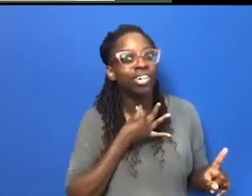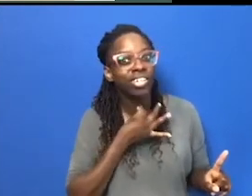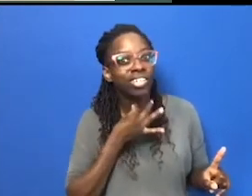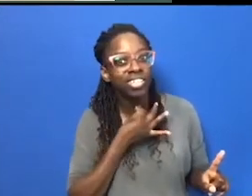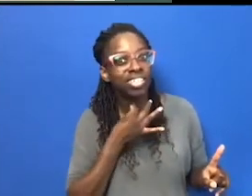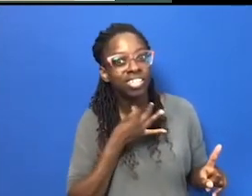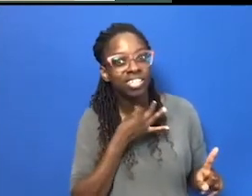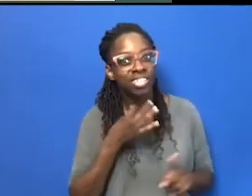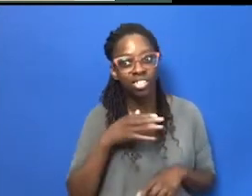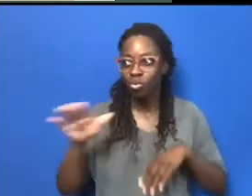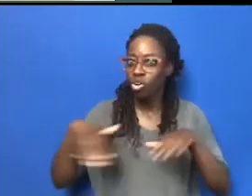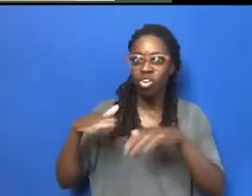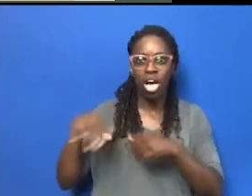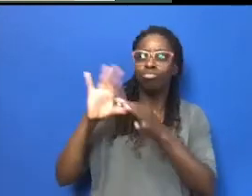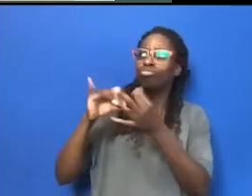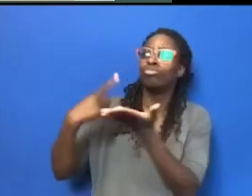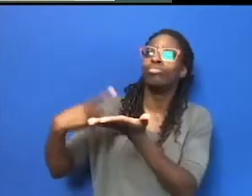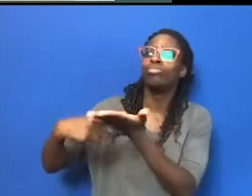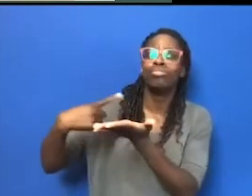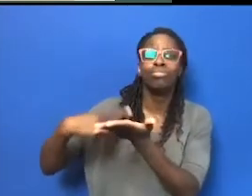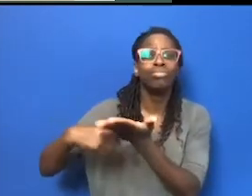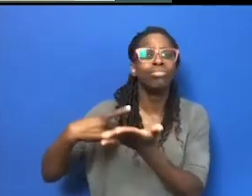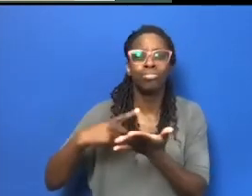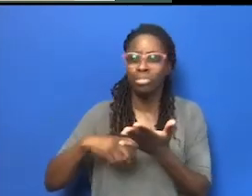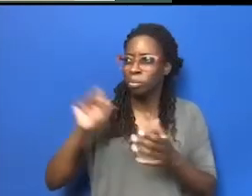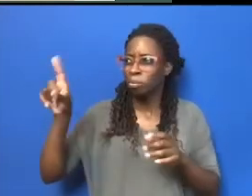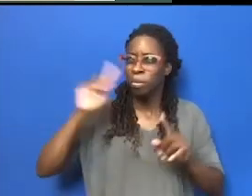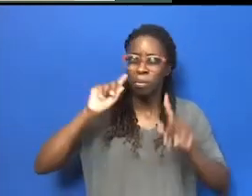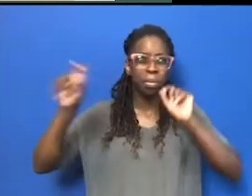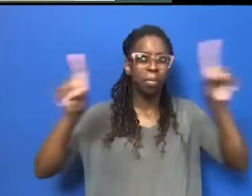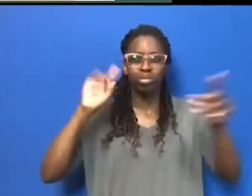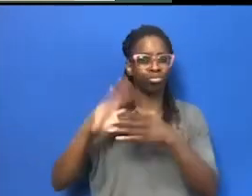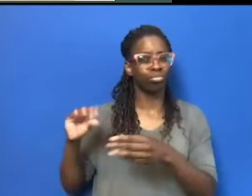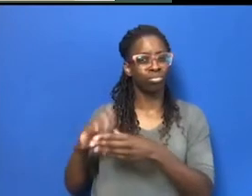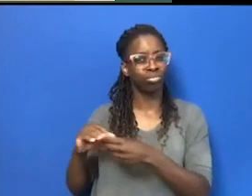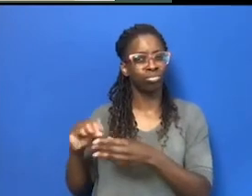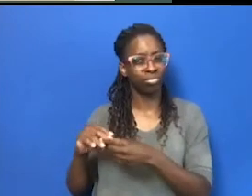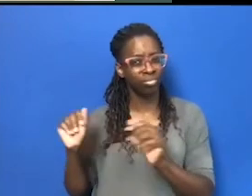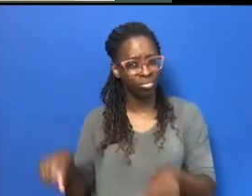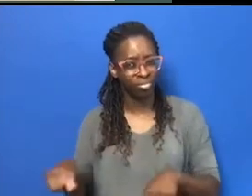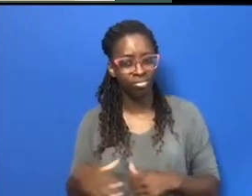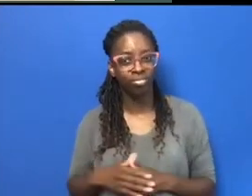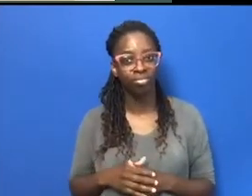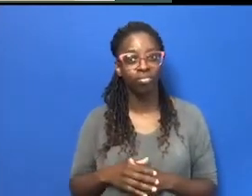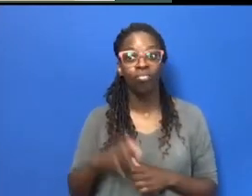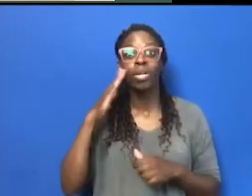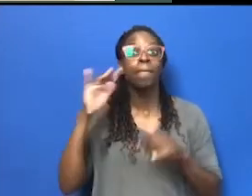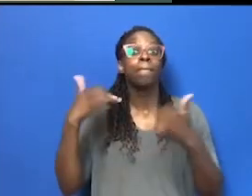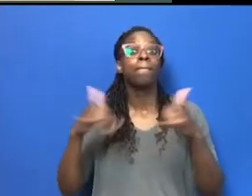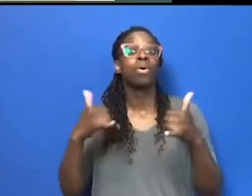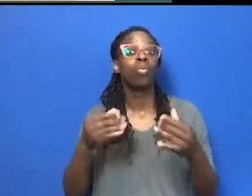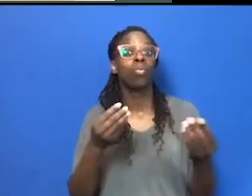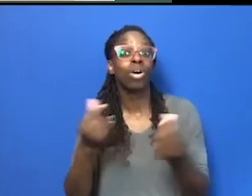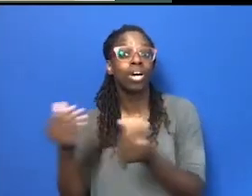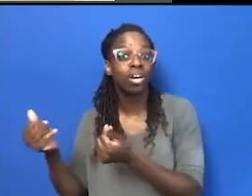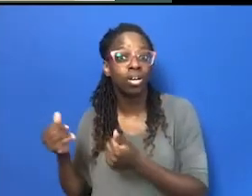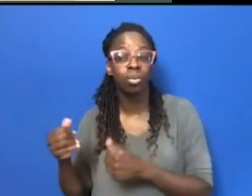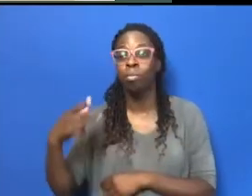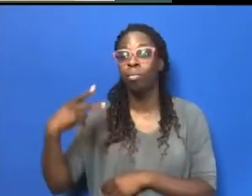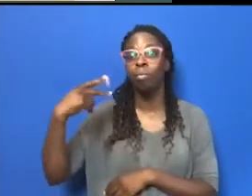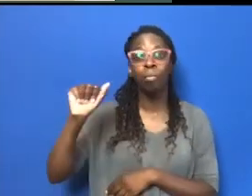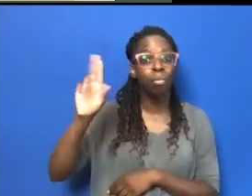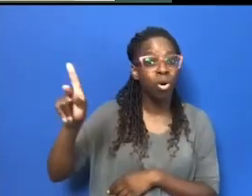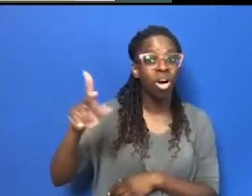at school. Also, playgrounds or parks are a great way when you're outside with your children and just playing with them. You can look at the